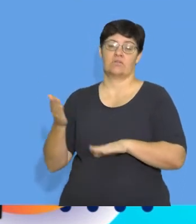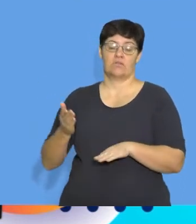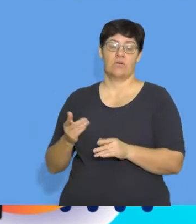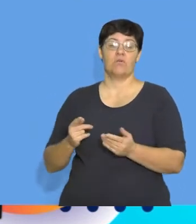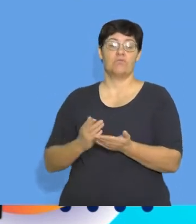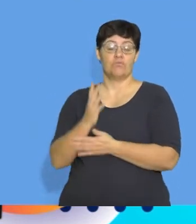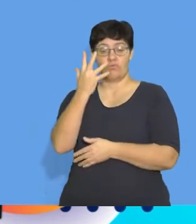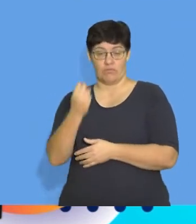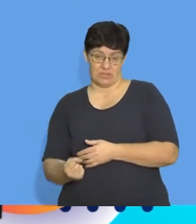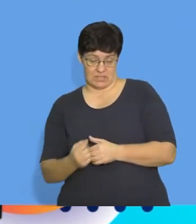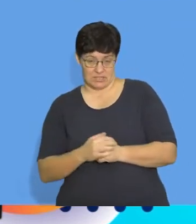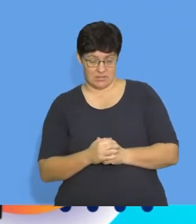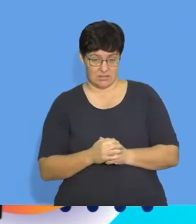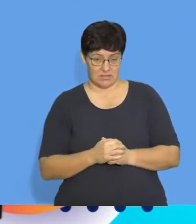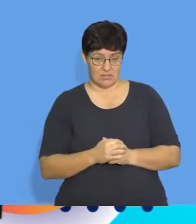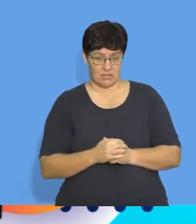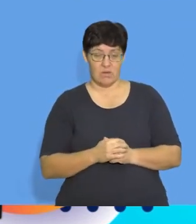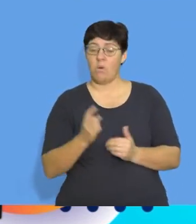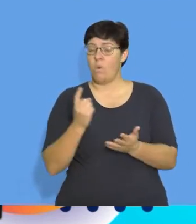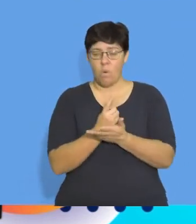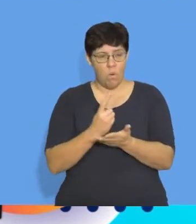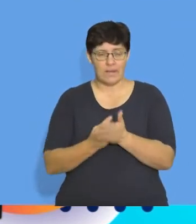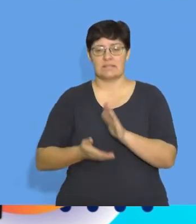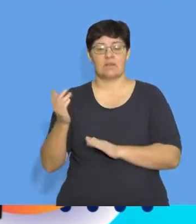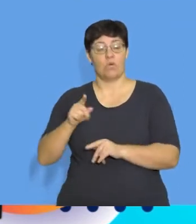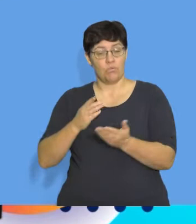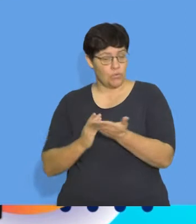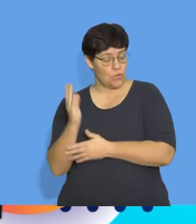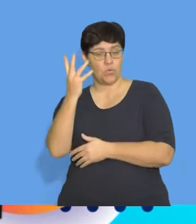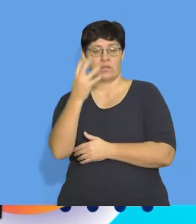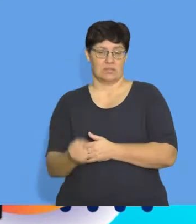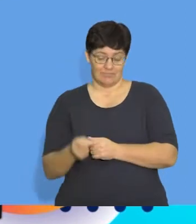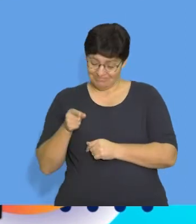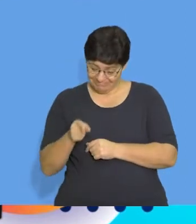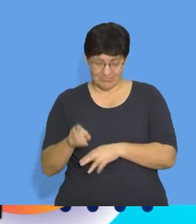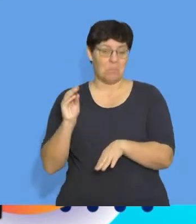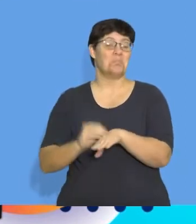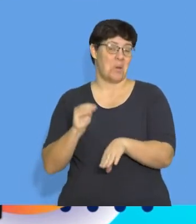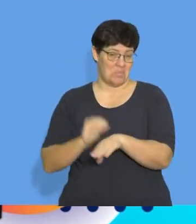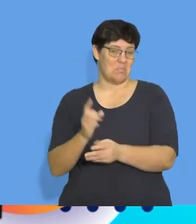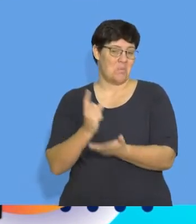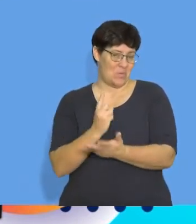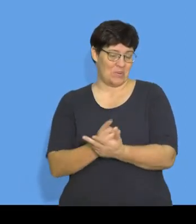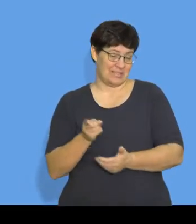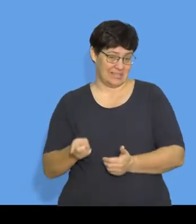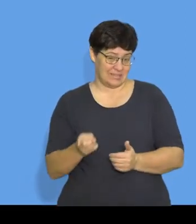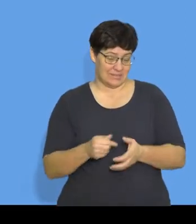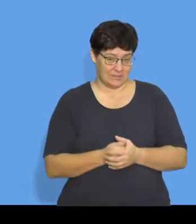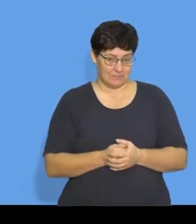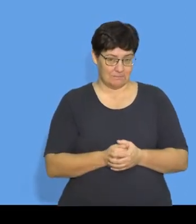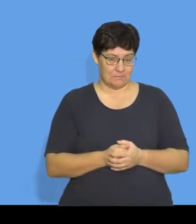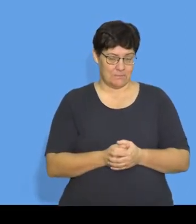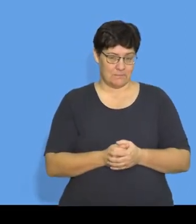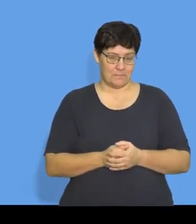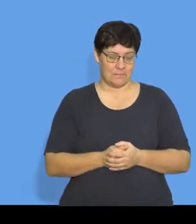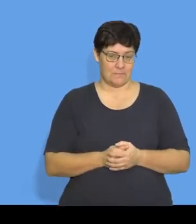to gravity. It's always acceleration due to gravity that gets us with this section, okay?